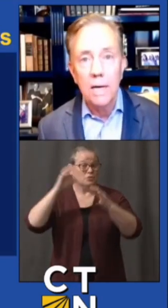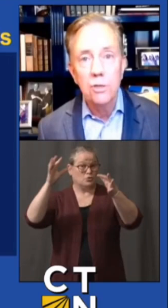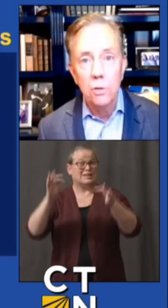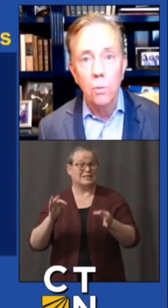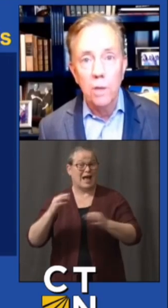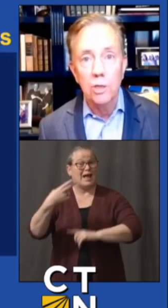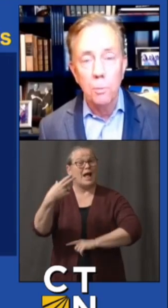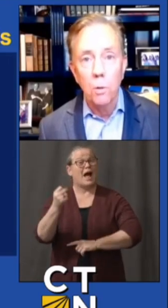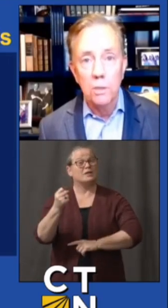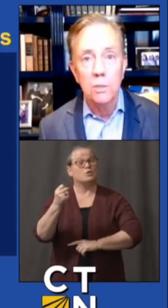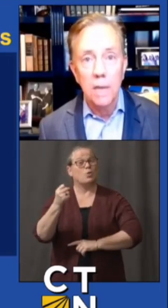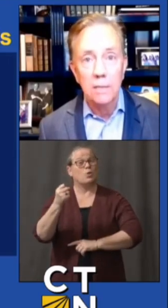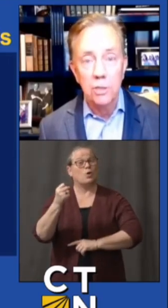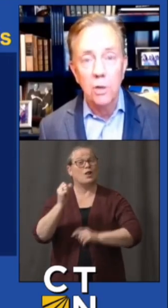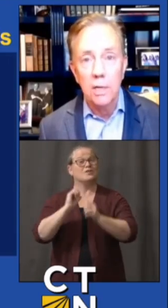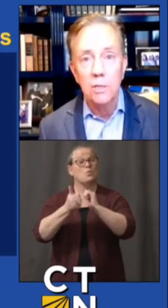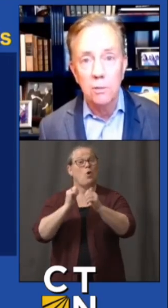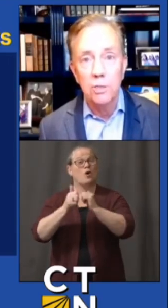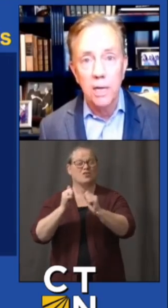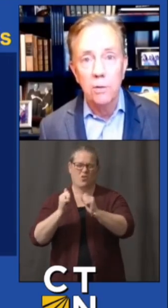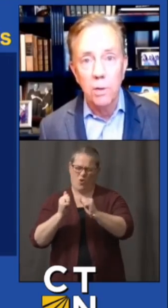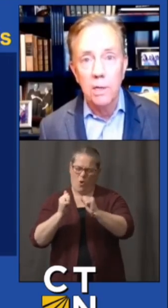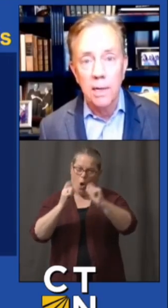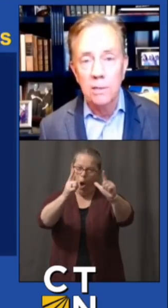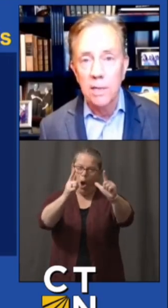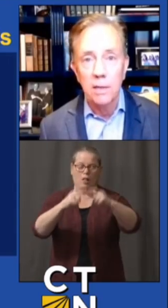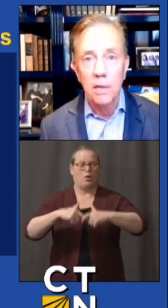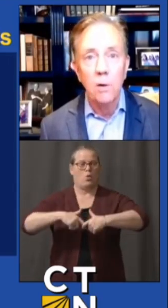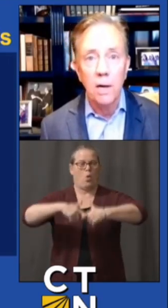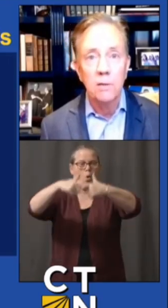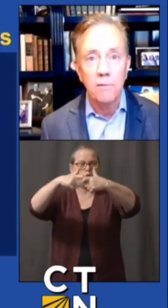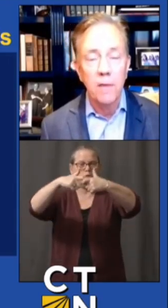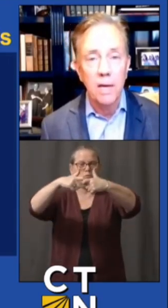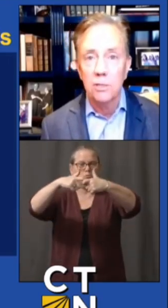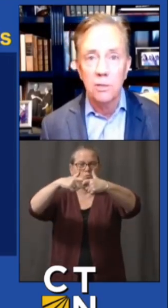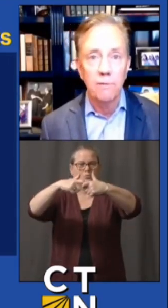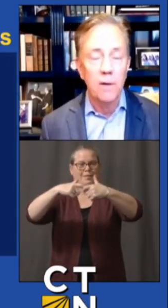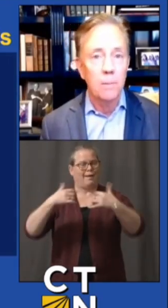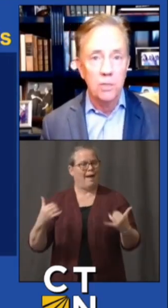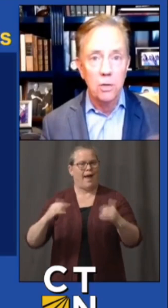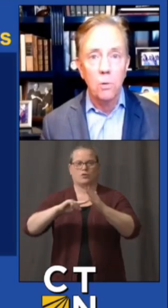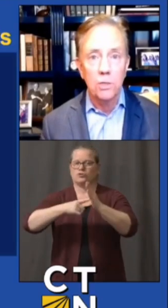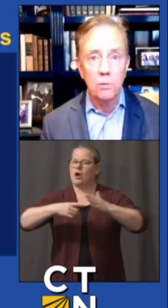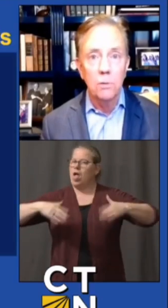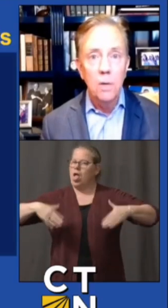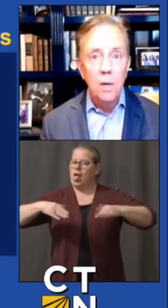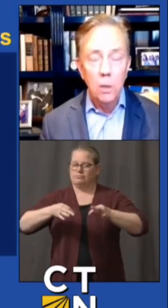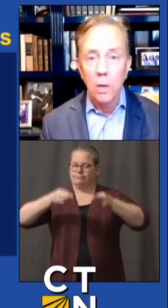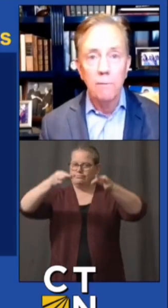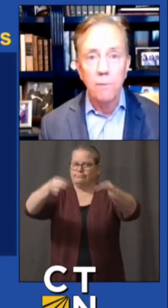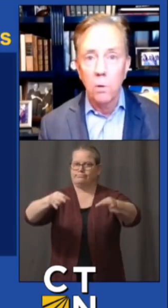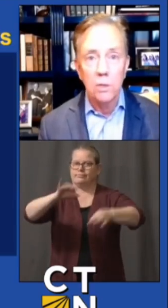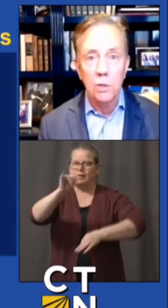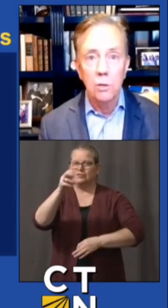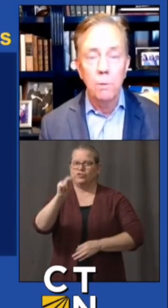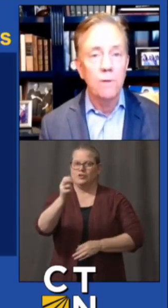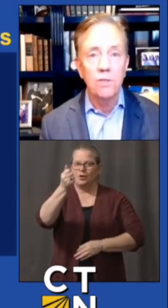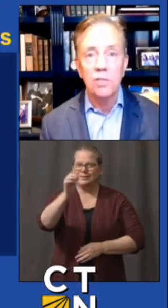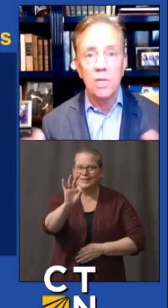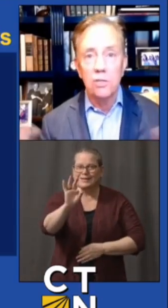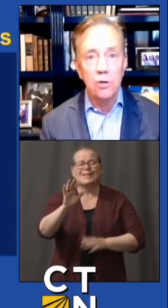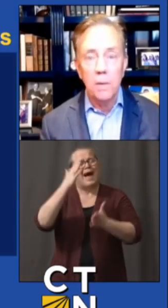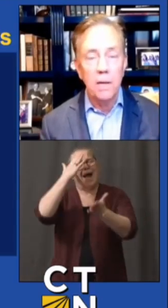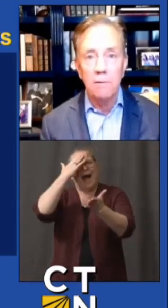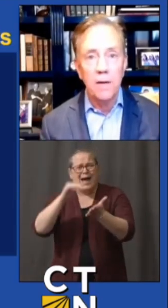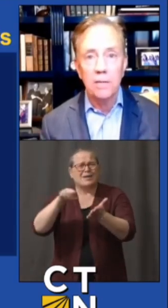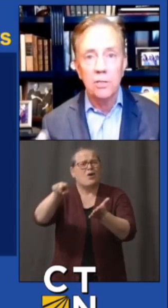high school winter sports, not starting until January 19th. I know how tough that is to families. I know what you're looking forward to, but we've just seen